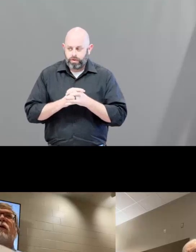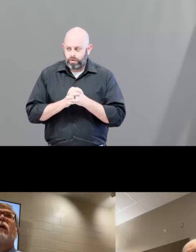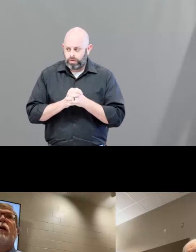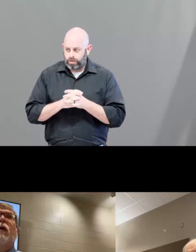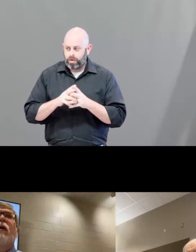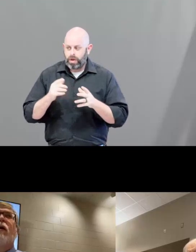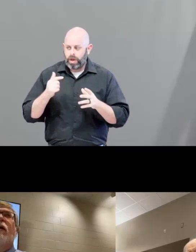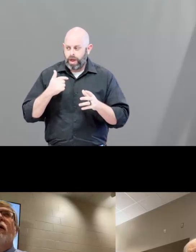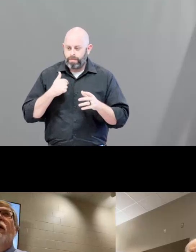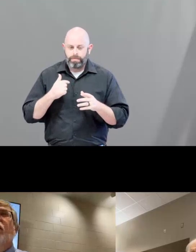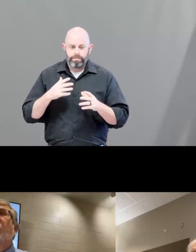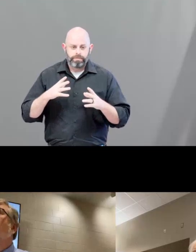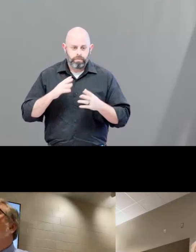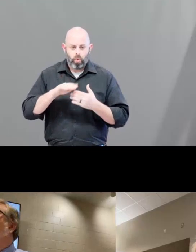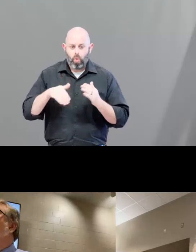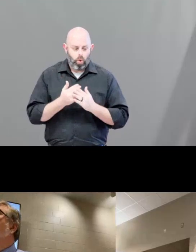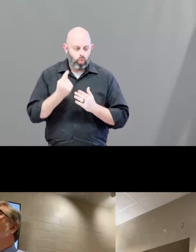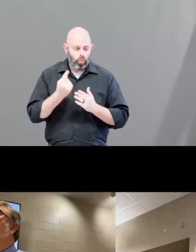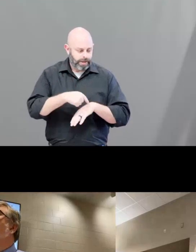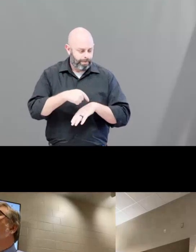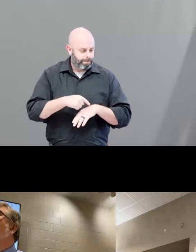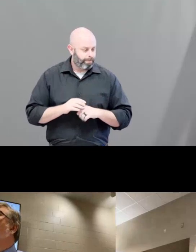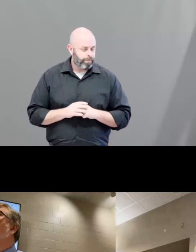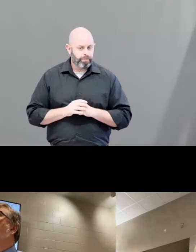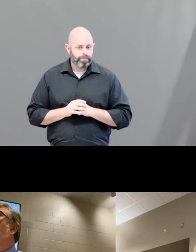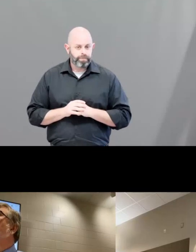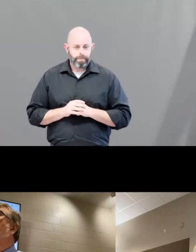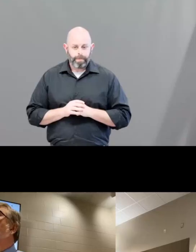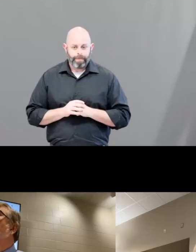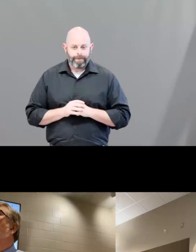we're going to take them all at one time.